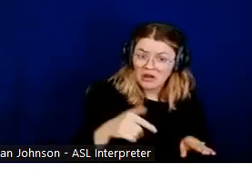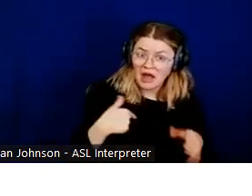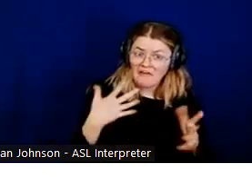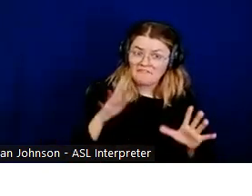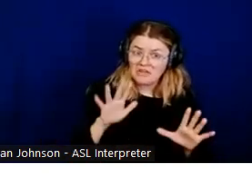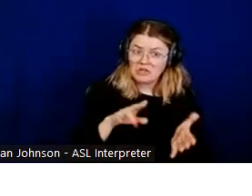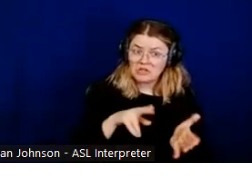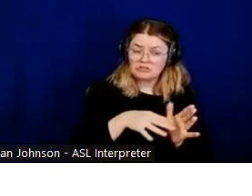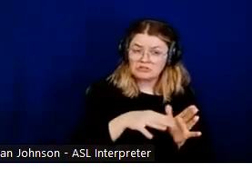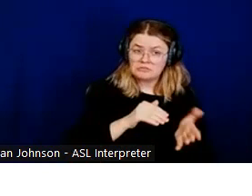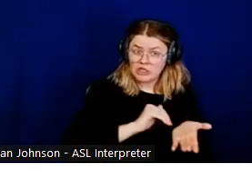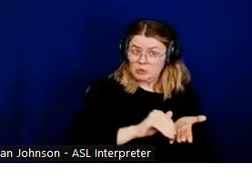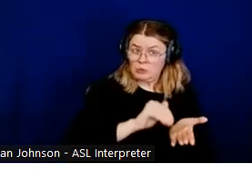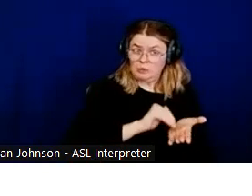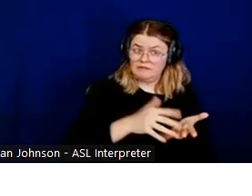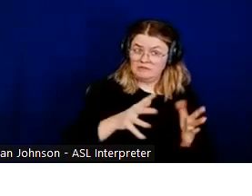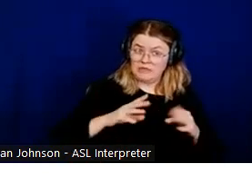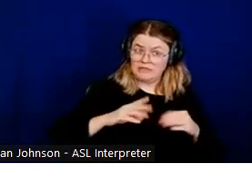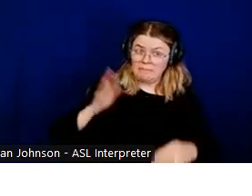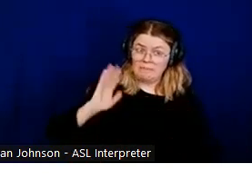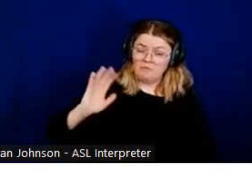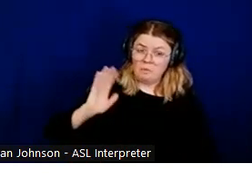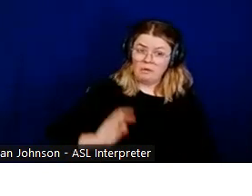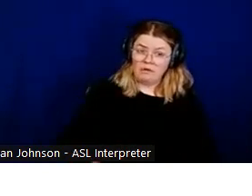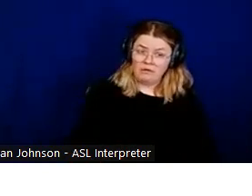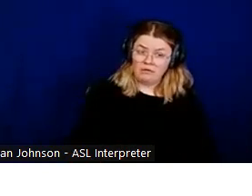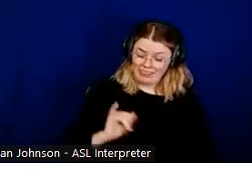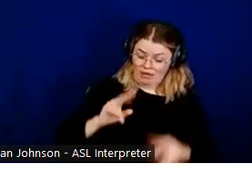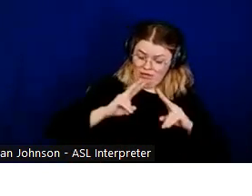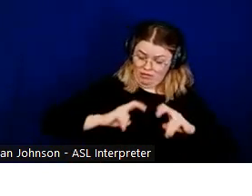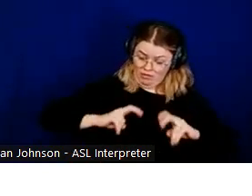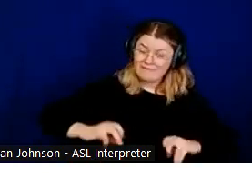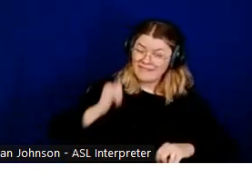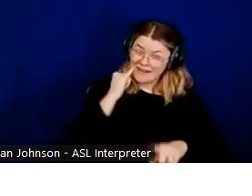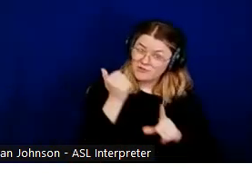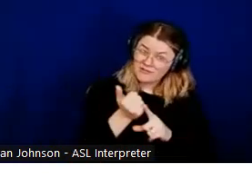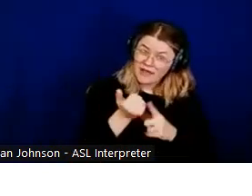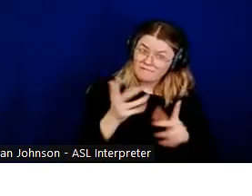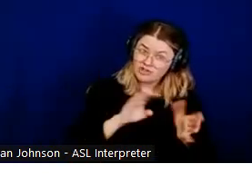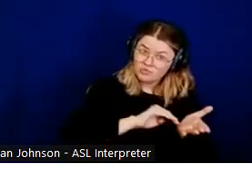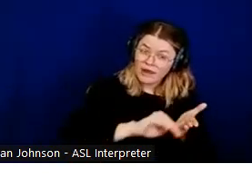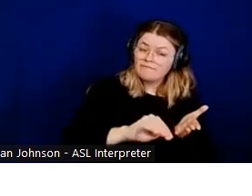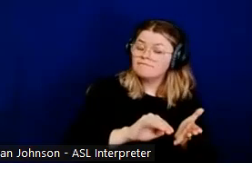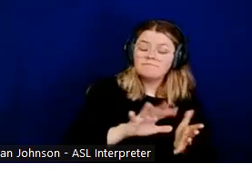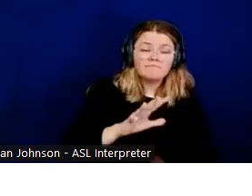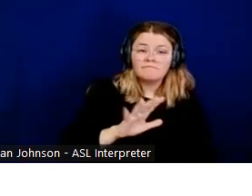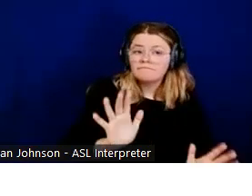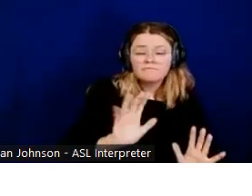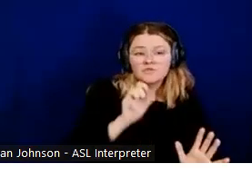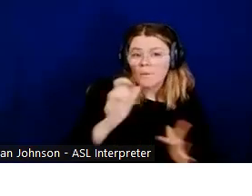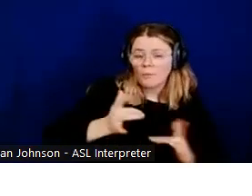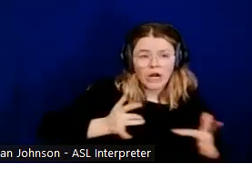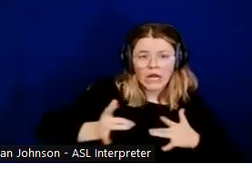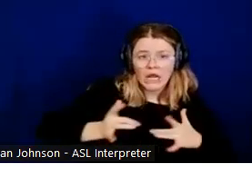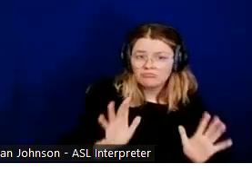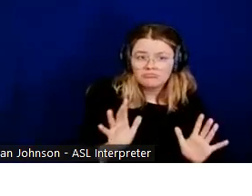present. If you have, do not worry. That is why we are here today. It does not